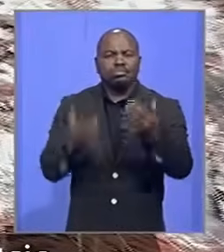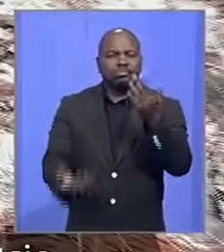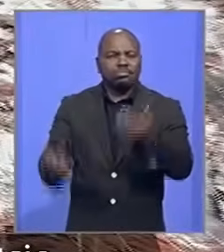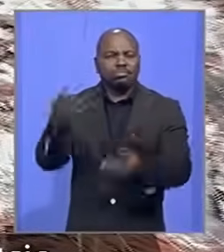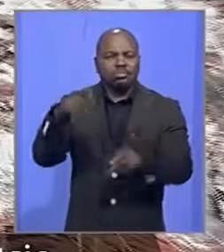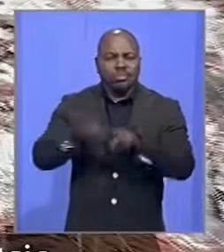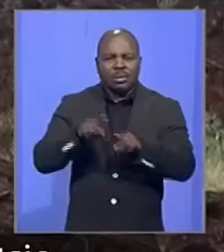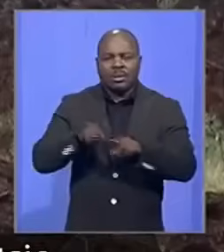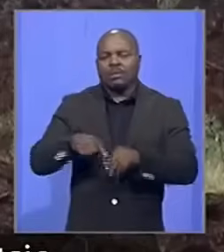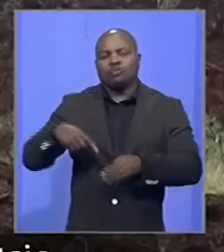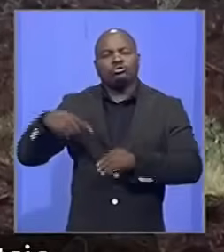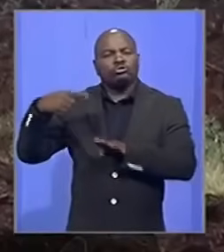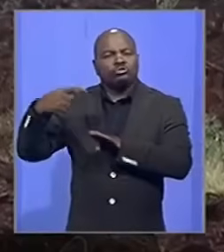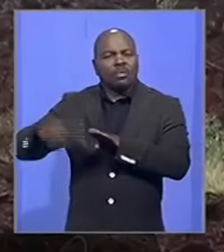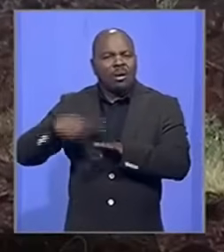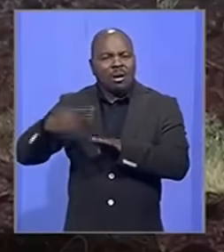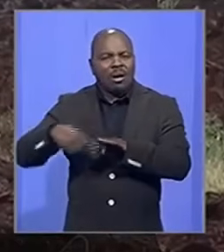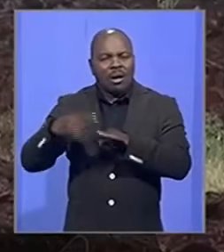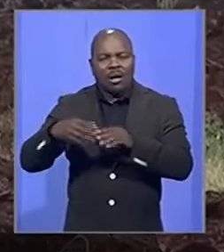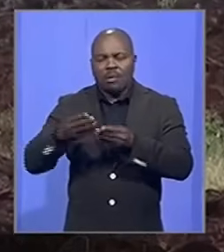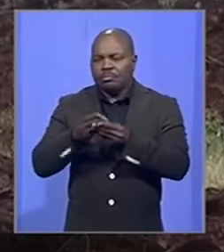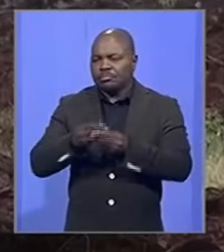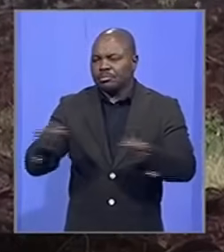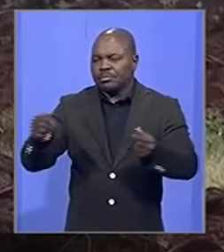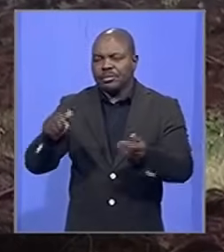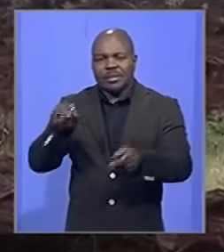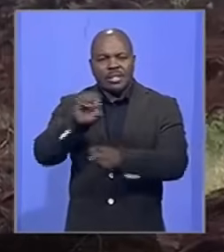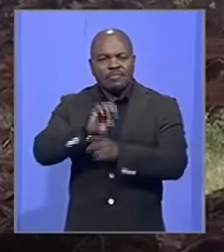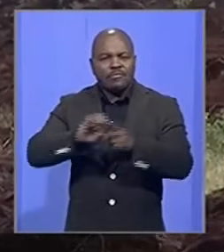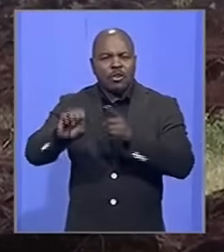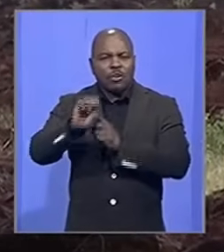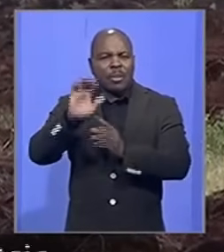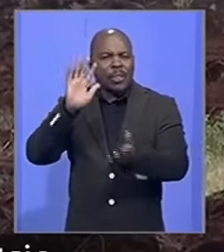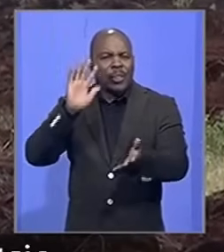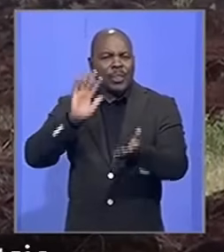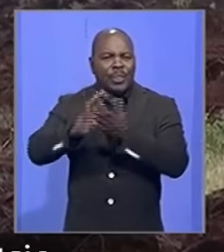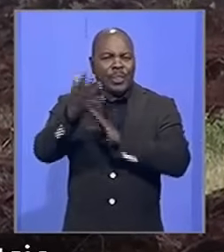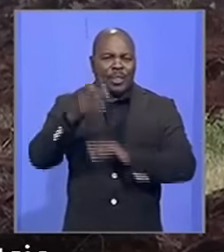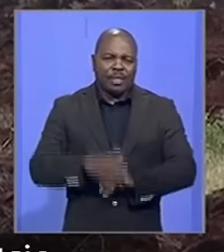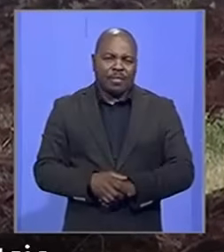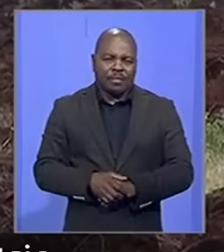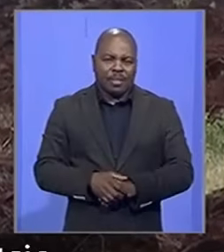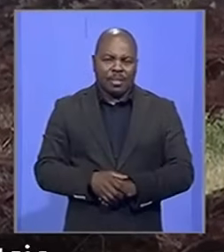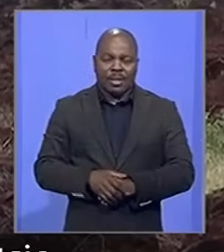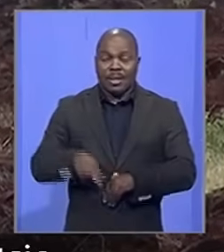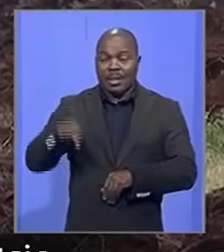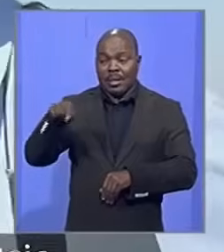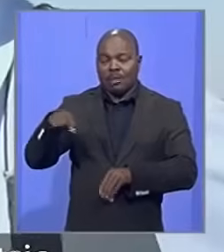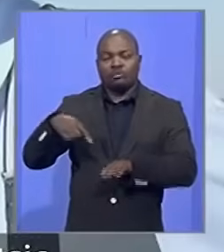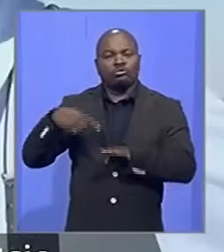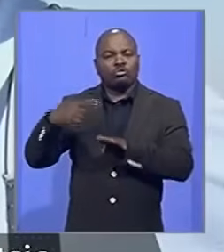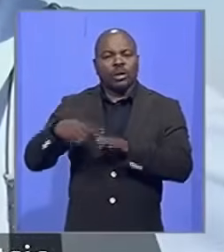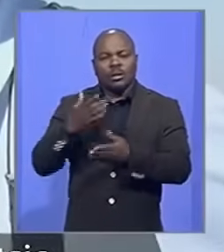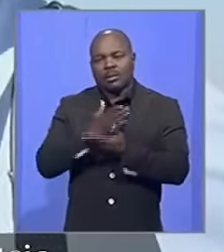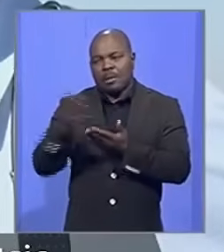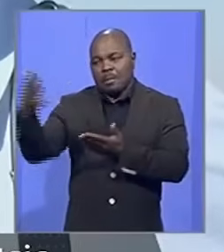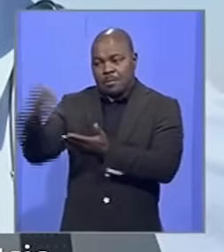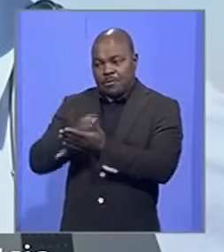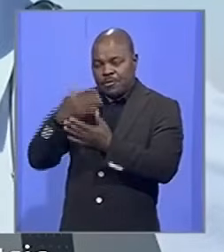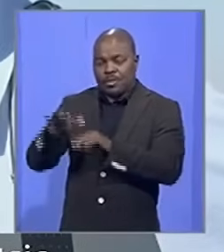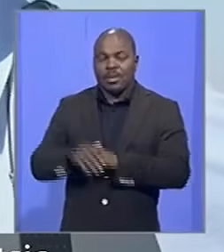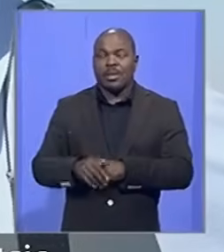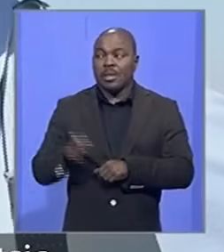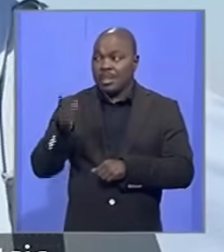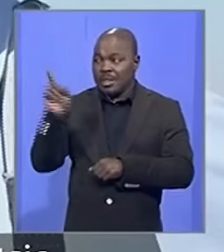a ditaere a tsweletseng go senya tikologo. All the remaining tires was taken away, but they promise